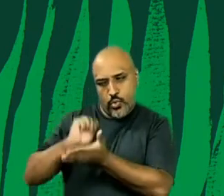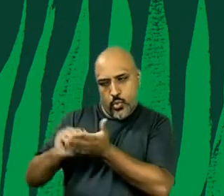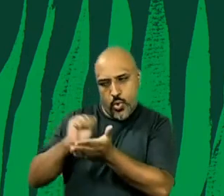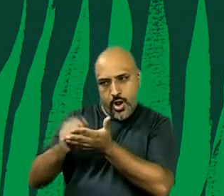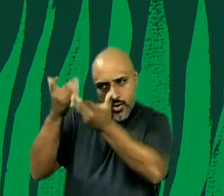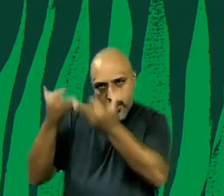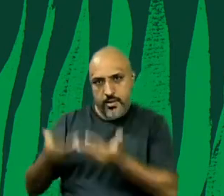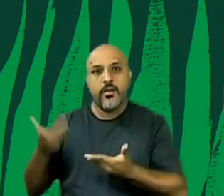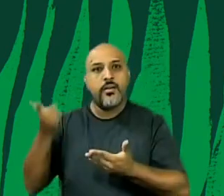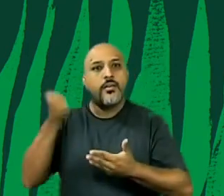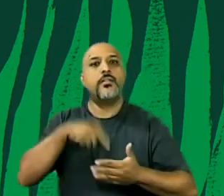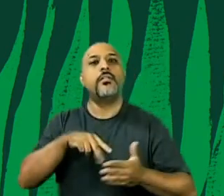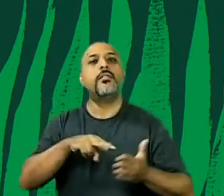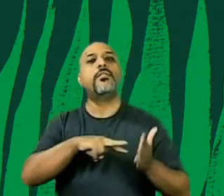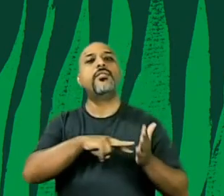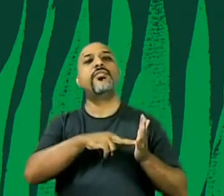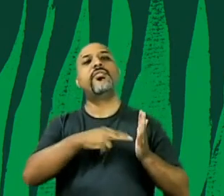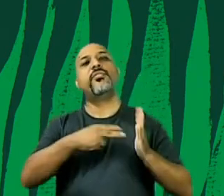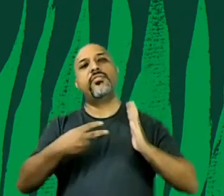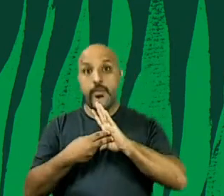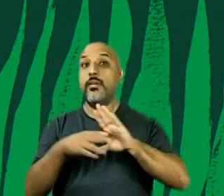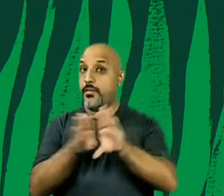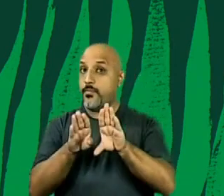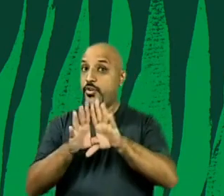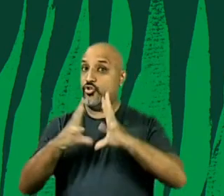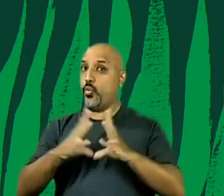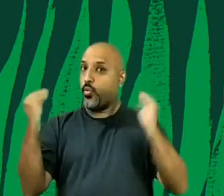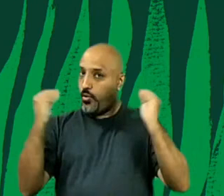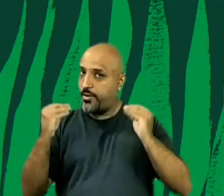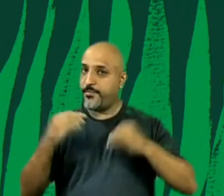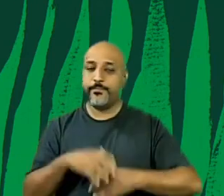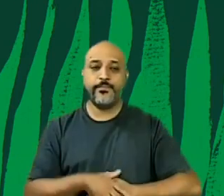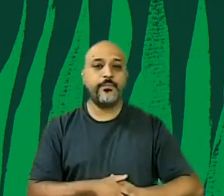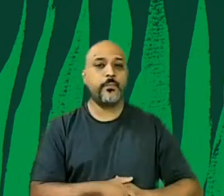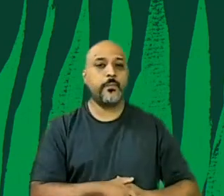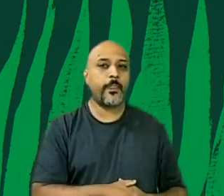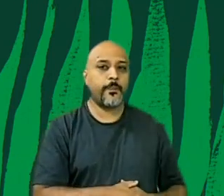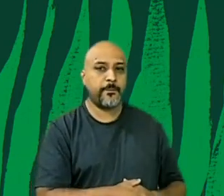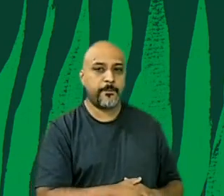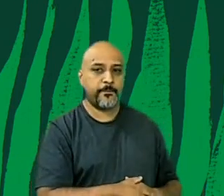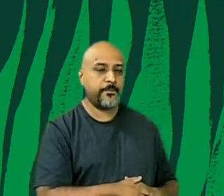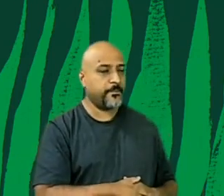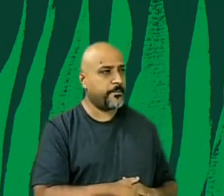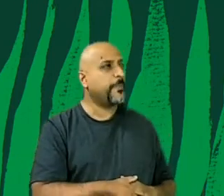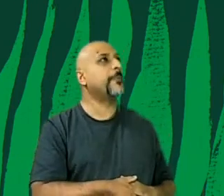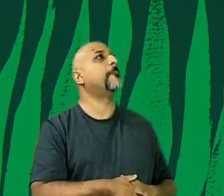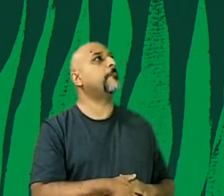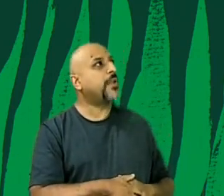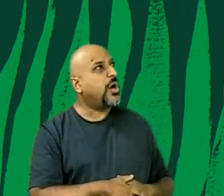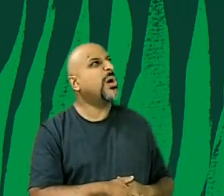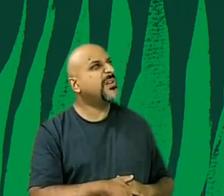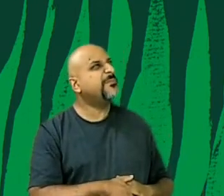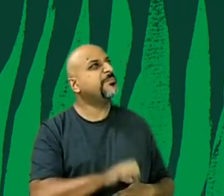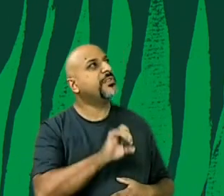also a place, is that also a place of redefinition and healing?